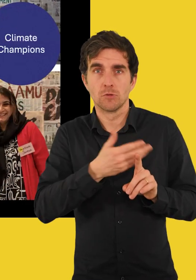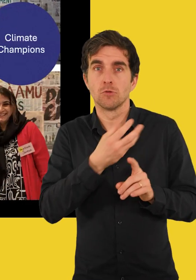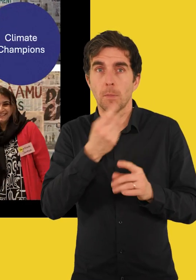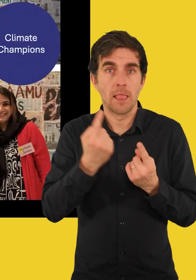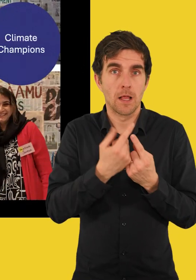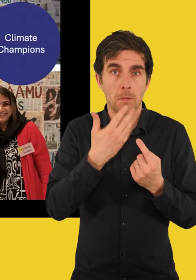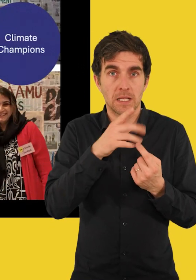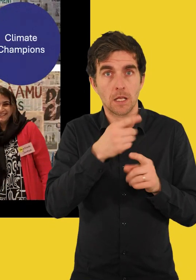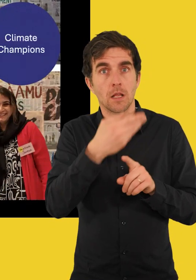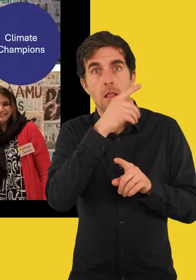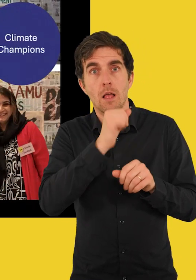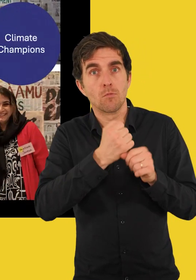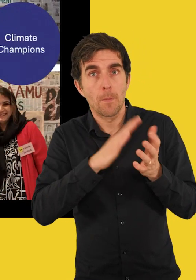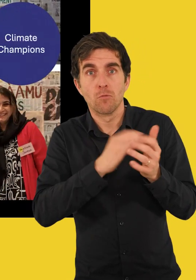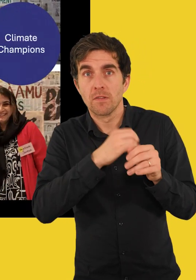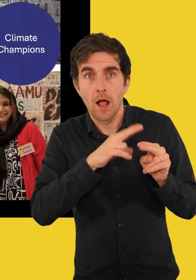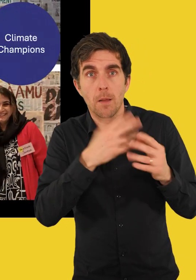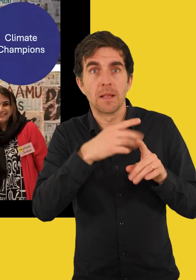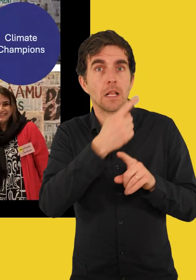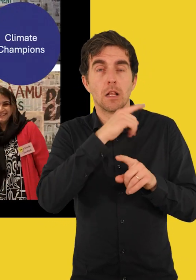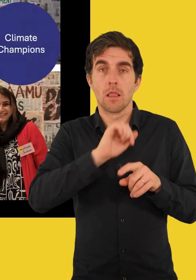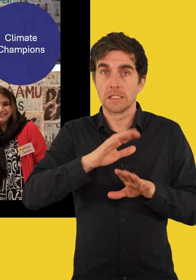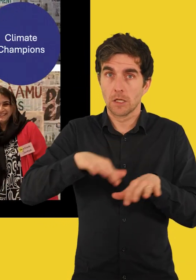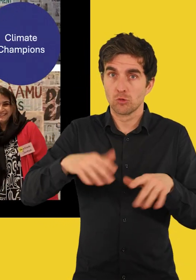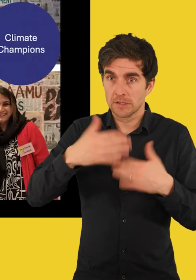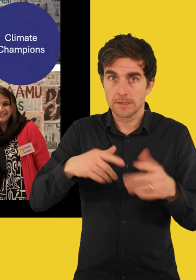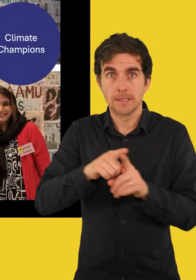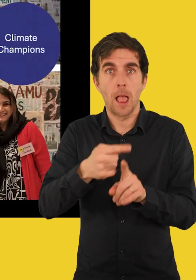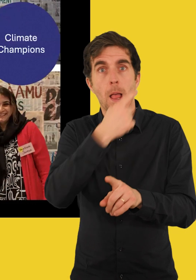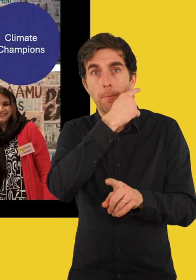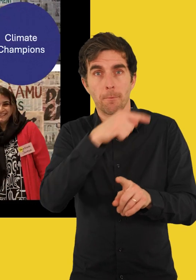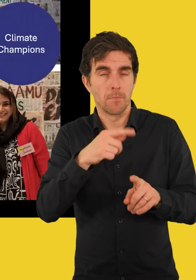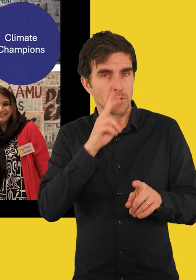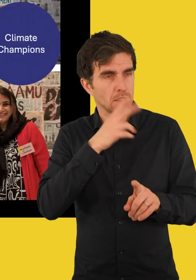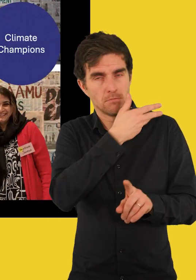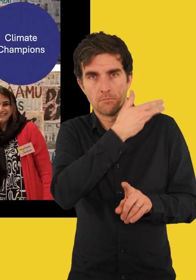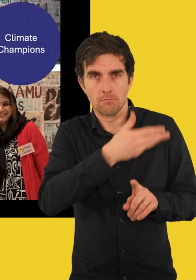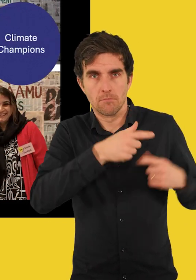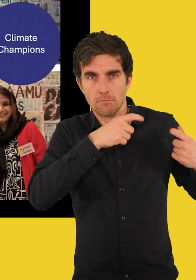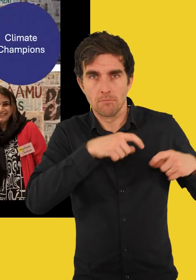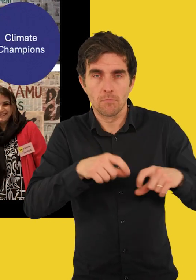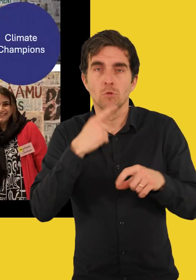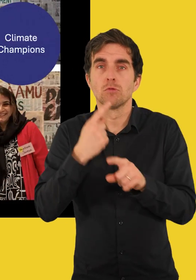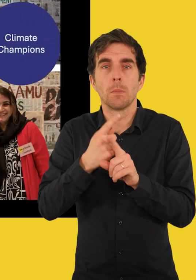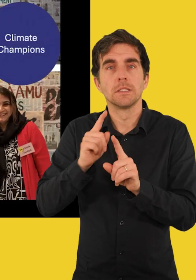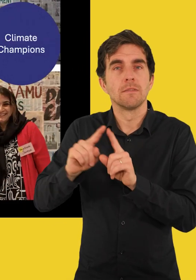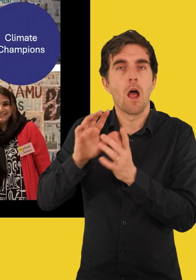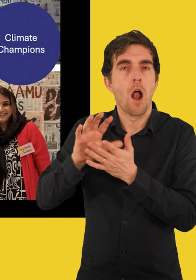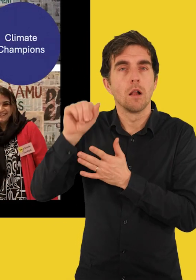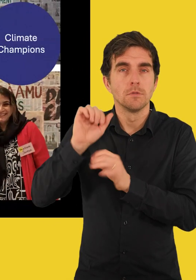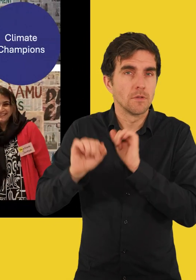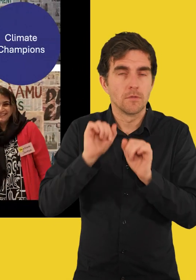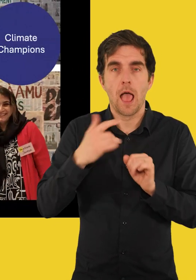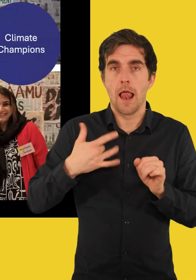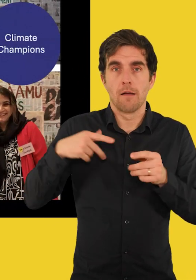their grandmom did or grandparents did to what their kids are doing right now. We spoke about cultural